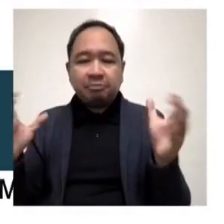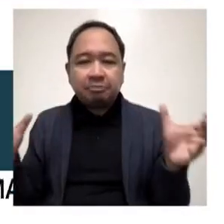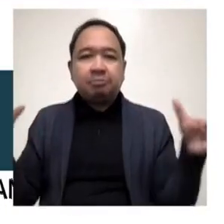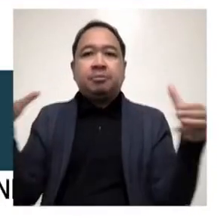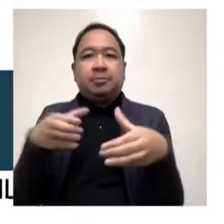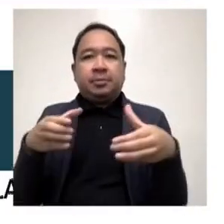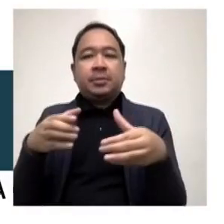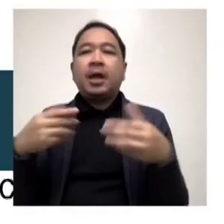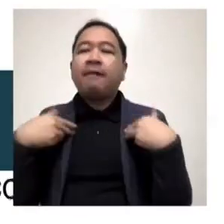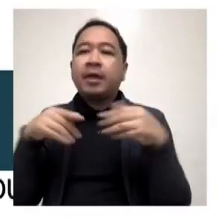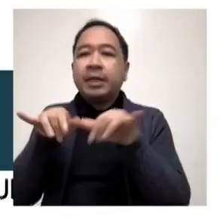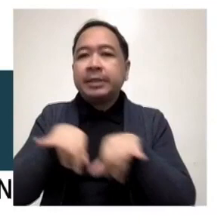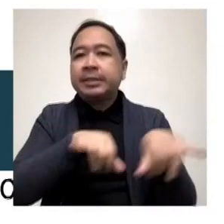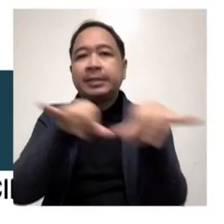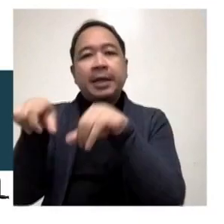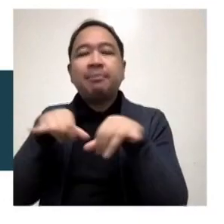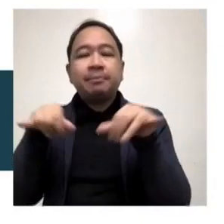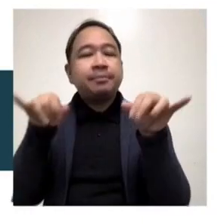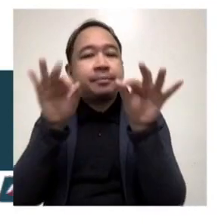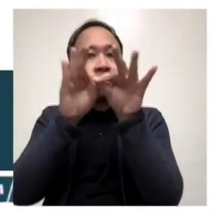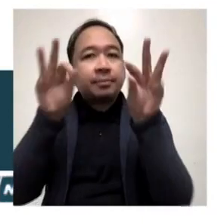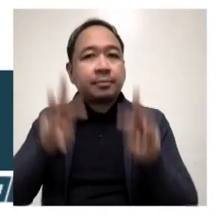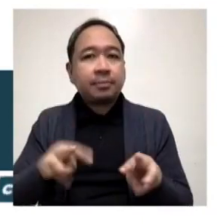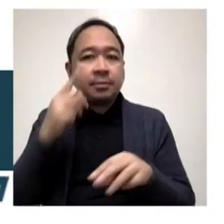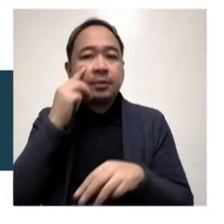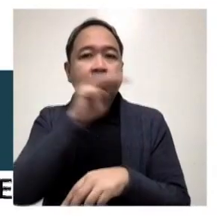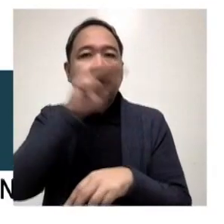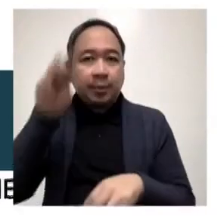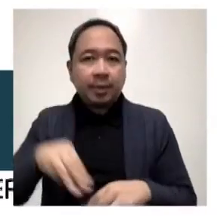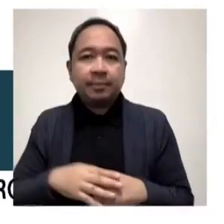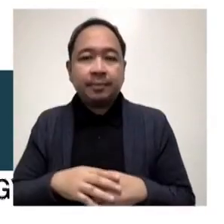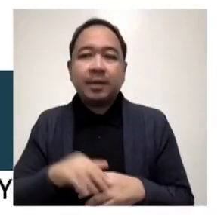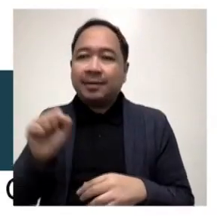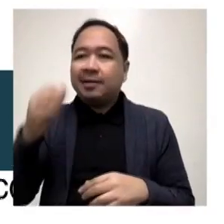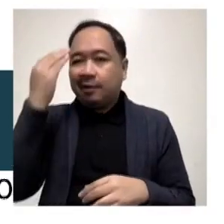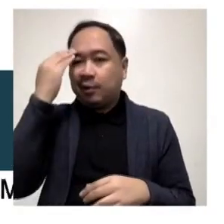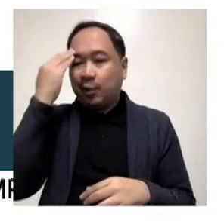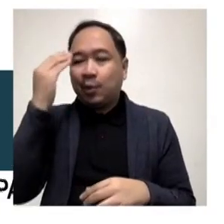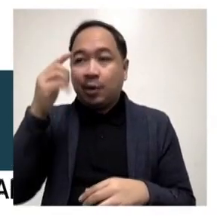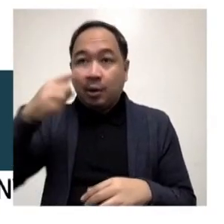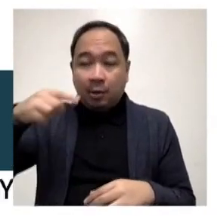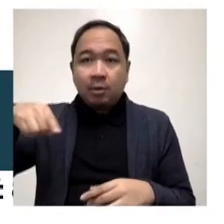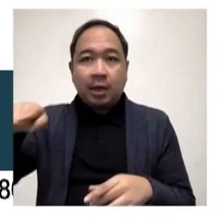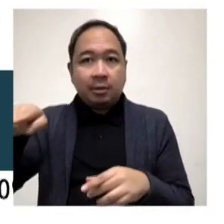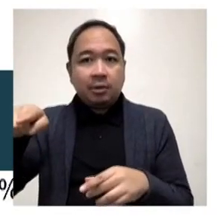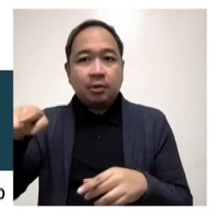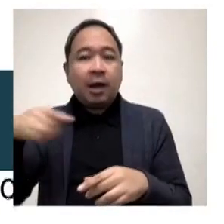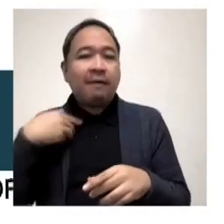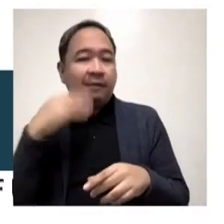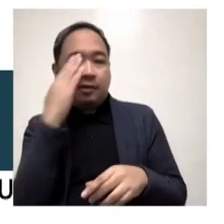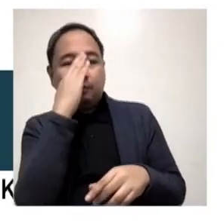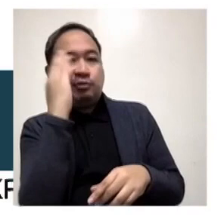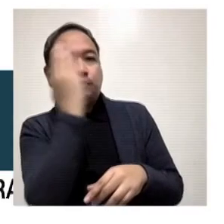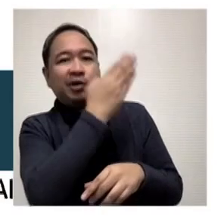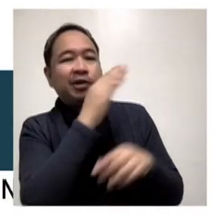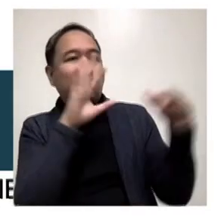It's no secret that you have a direct line to the president. You are one of the godsons of Senator Aimee Marcos, presidential sister. Do